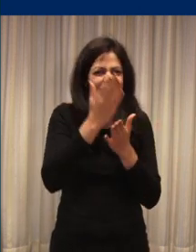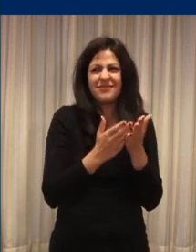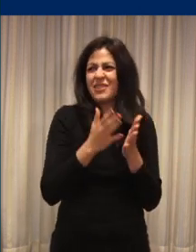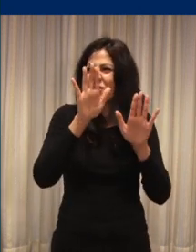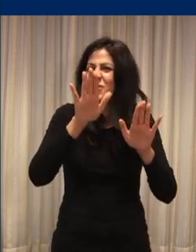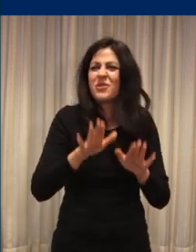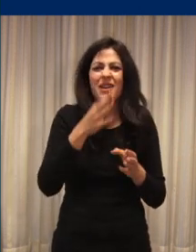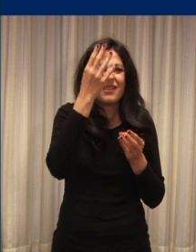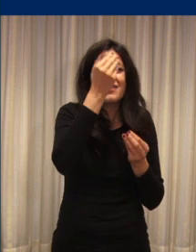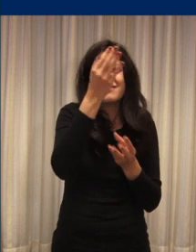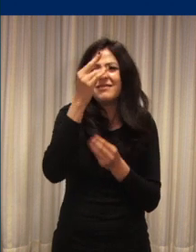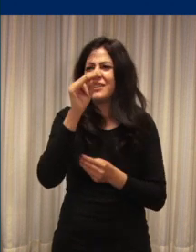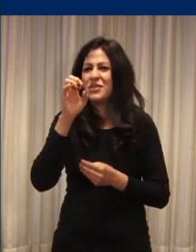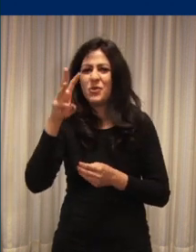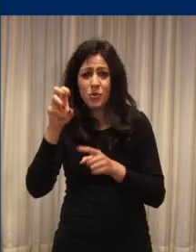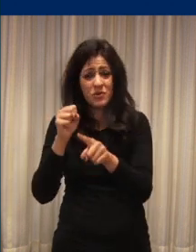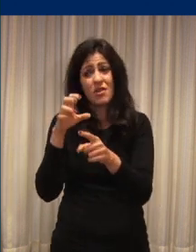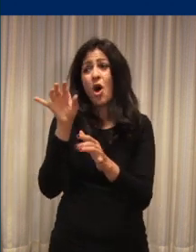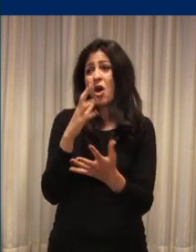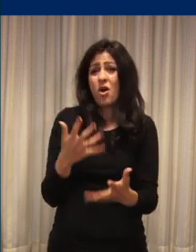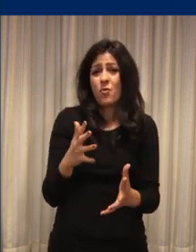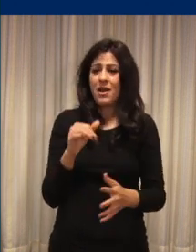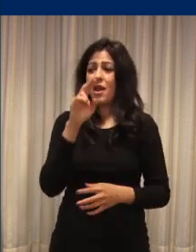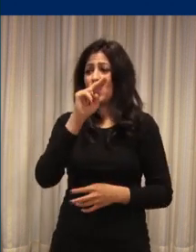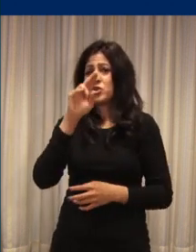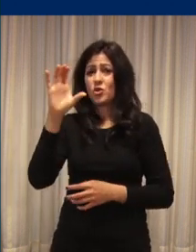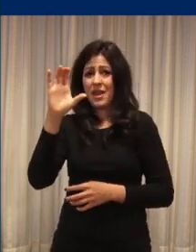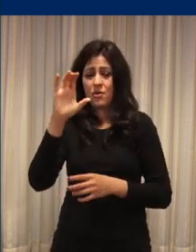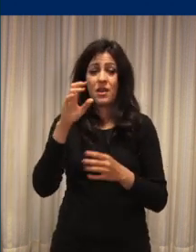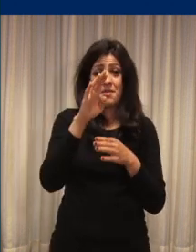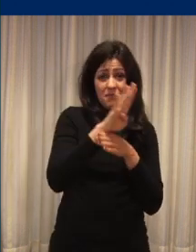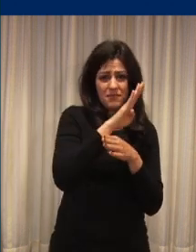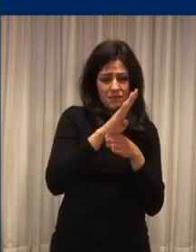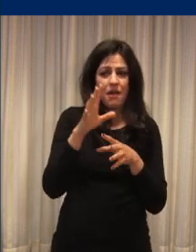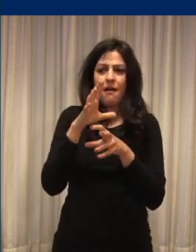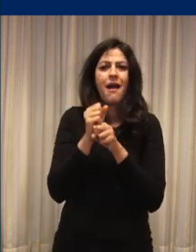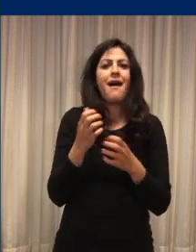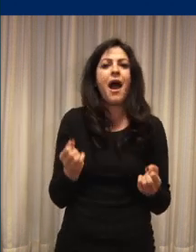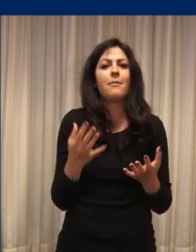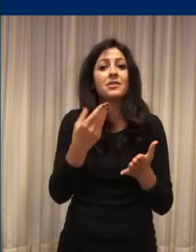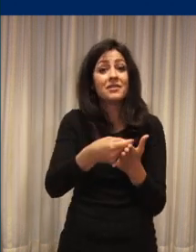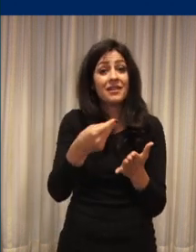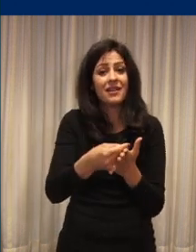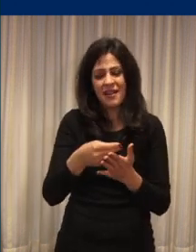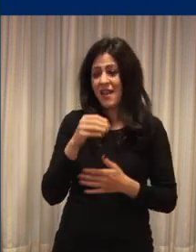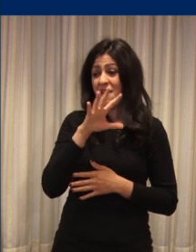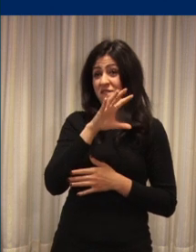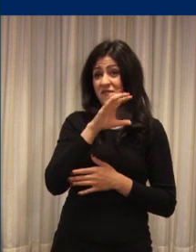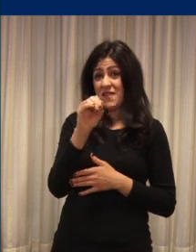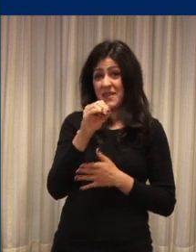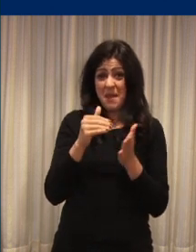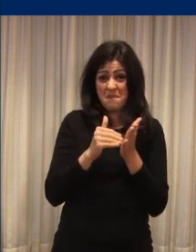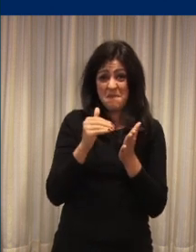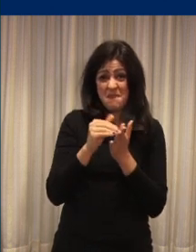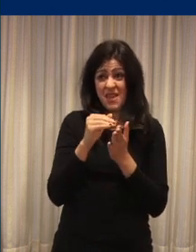in Ulster County businesses have received over $50 million in